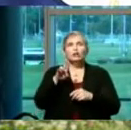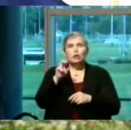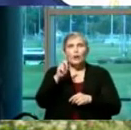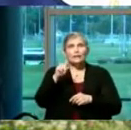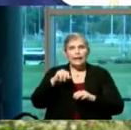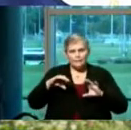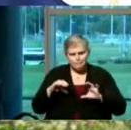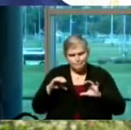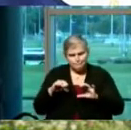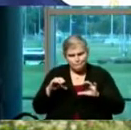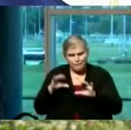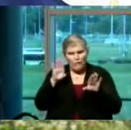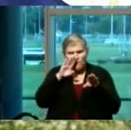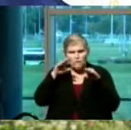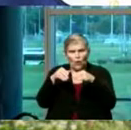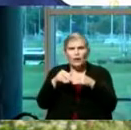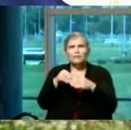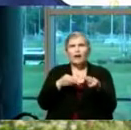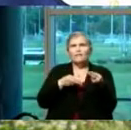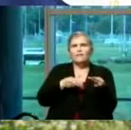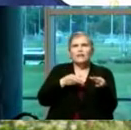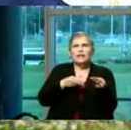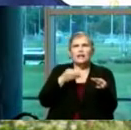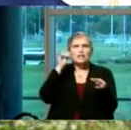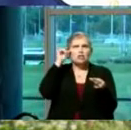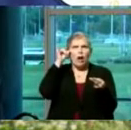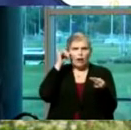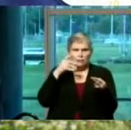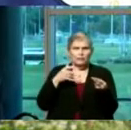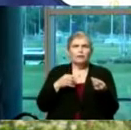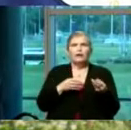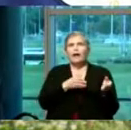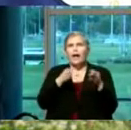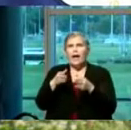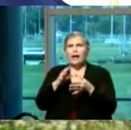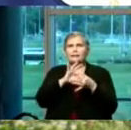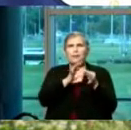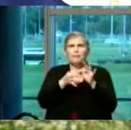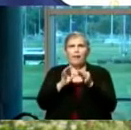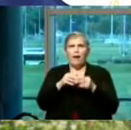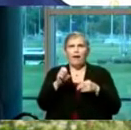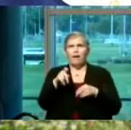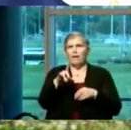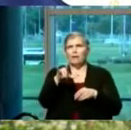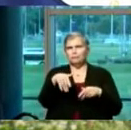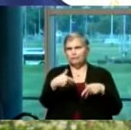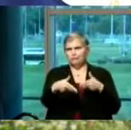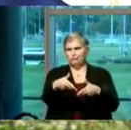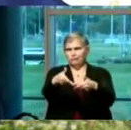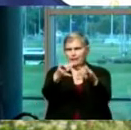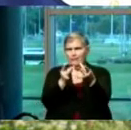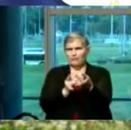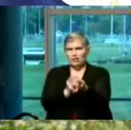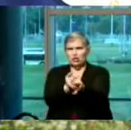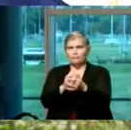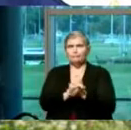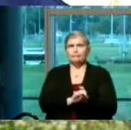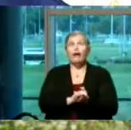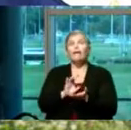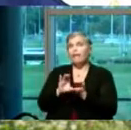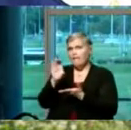USDA are going to focus on feedstock development and on supply chain efficiencies. We'll also invest in